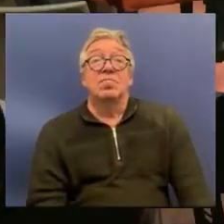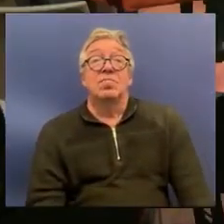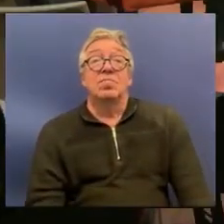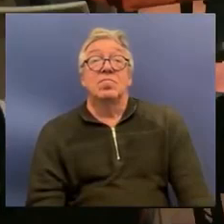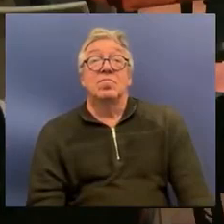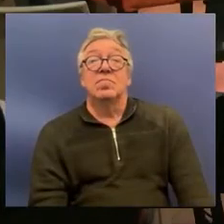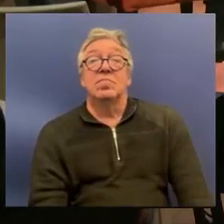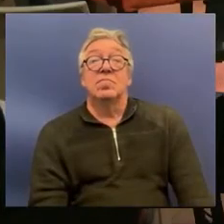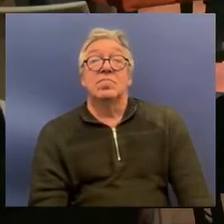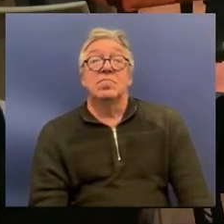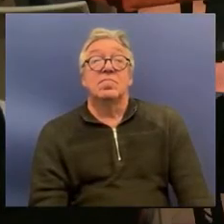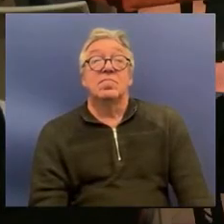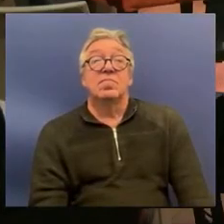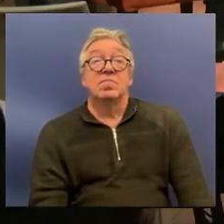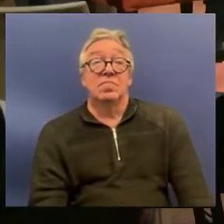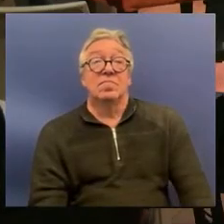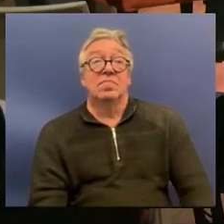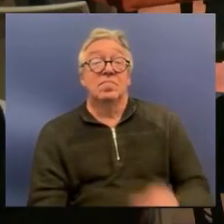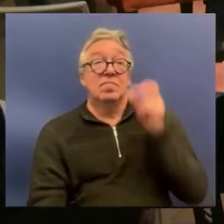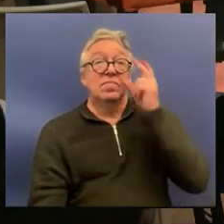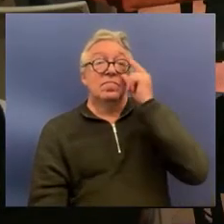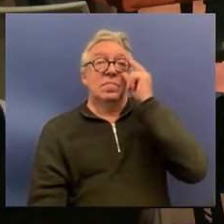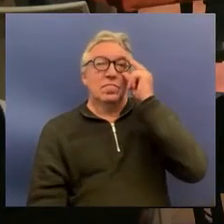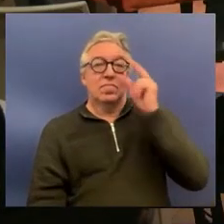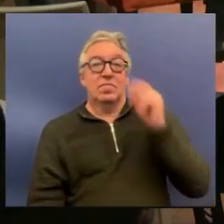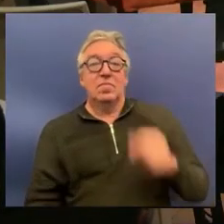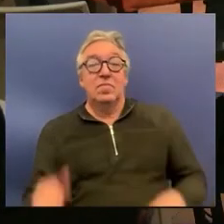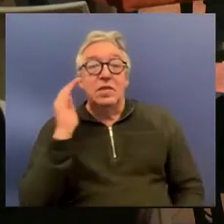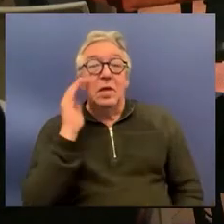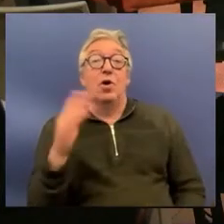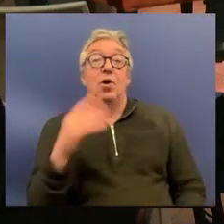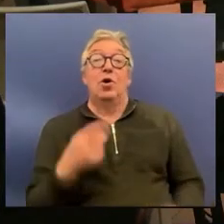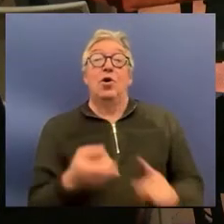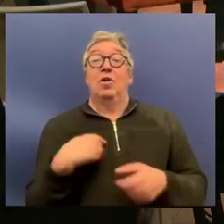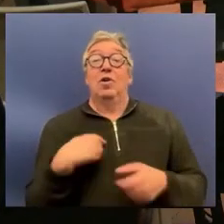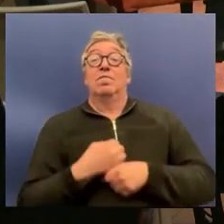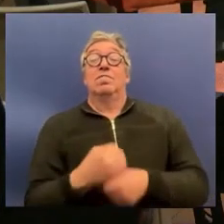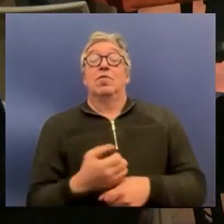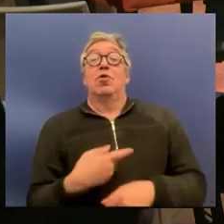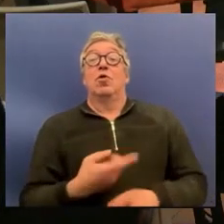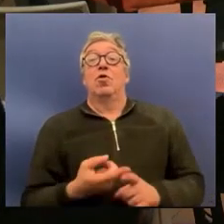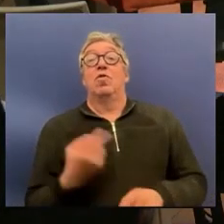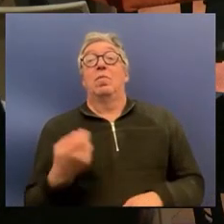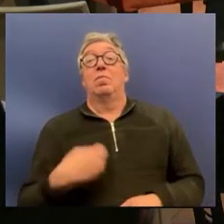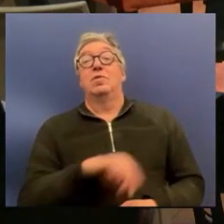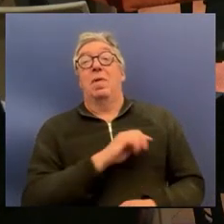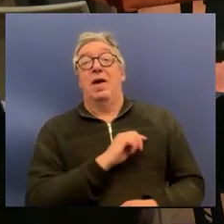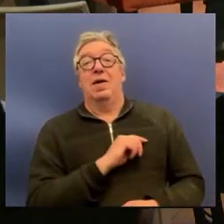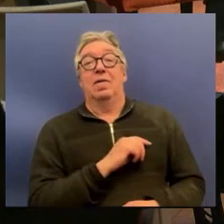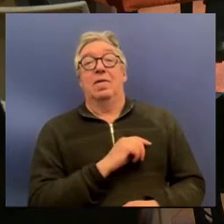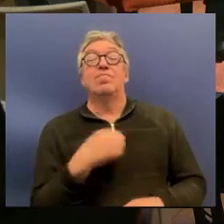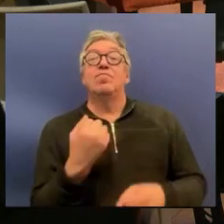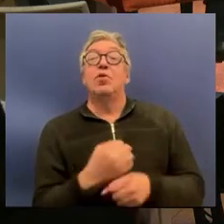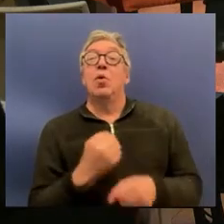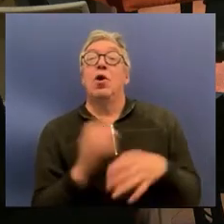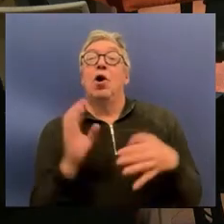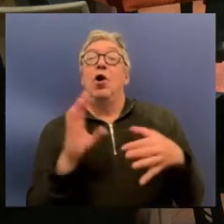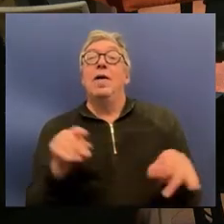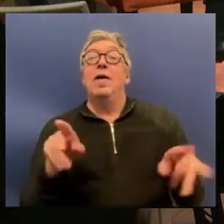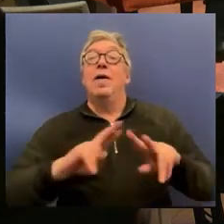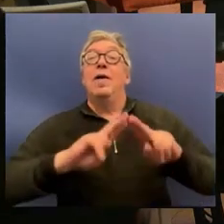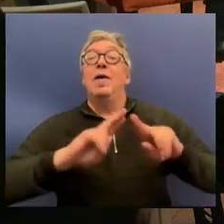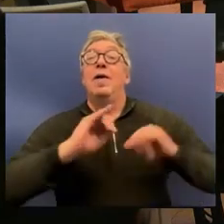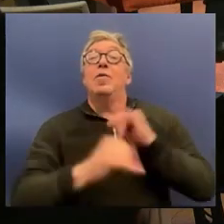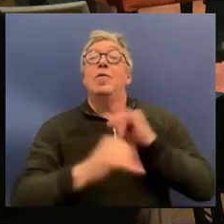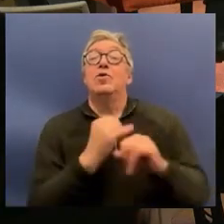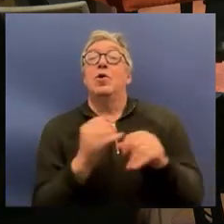Hello, my name is Almudena. I come from Spain. I work in the international cooperation sector. I know